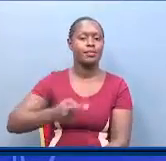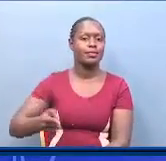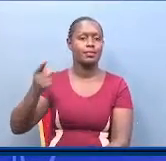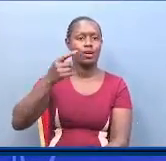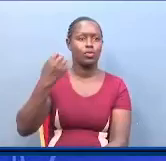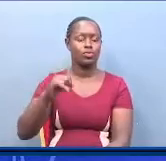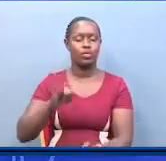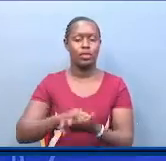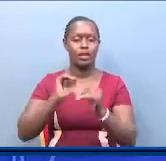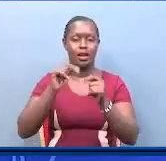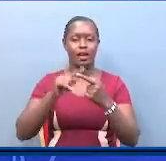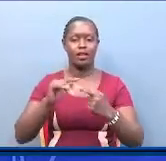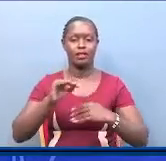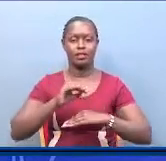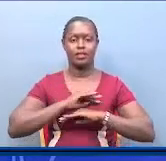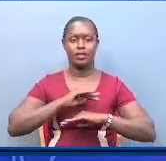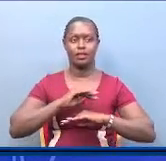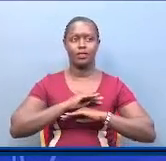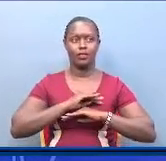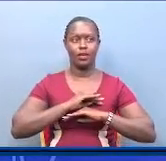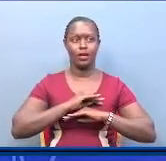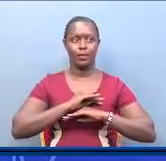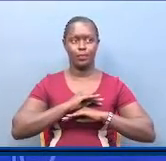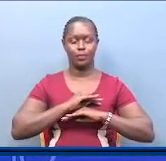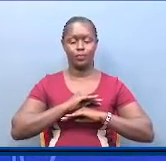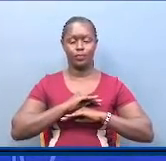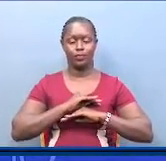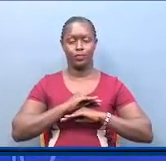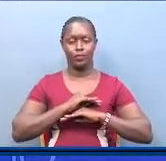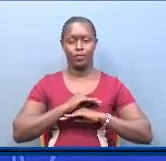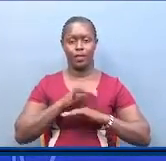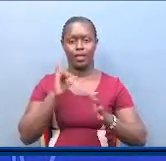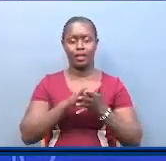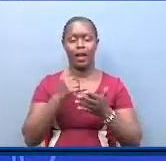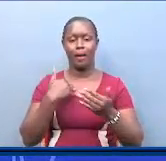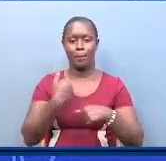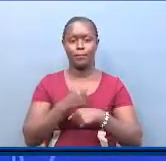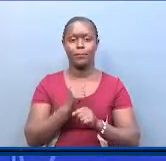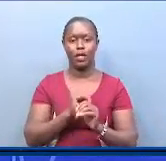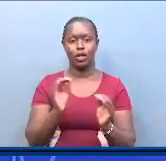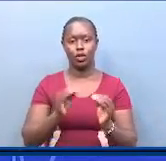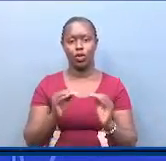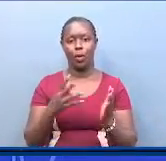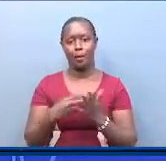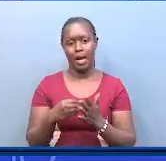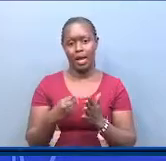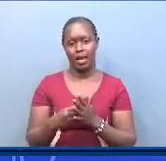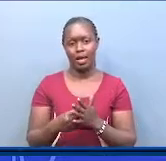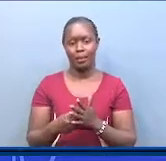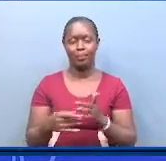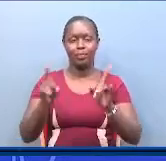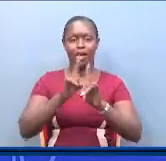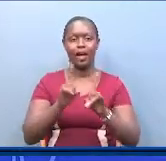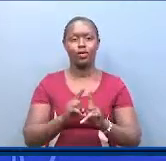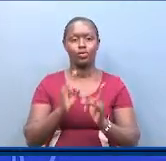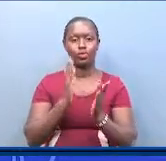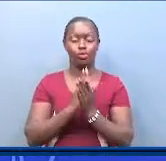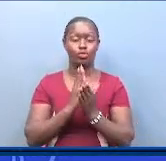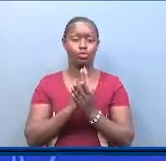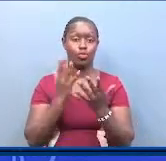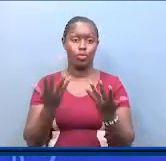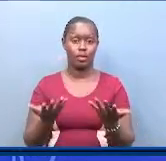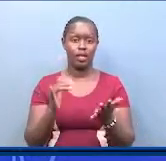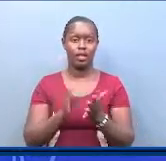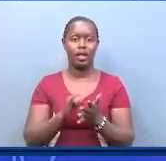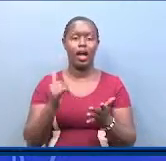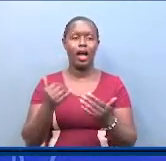that at least they can satisfy the debts that they've incurred in the 4 years, that they haven't been making any money. And truth to the fact is that